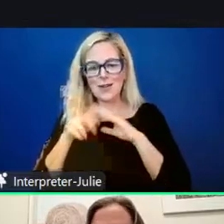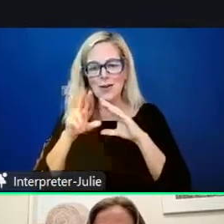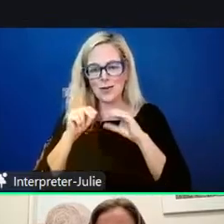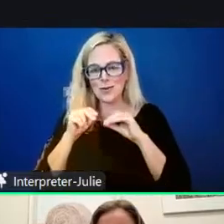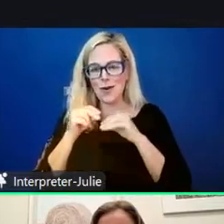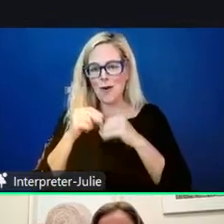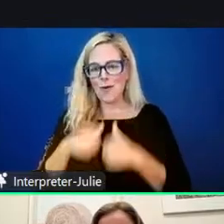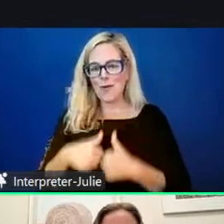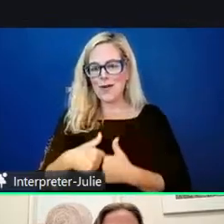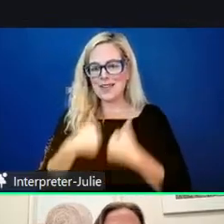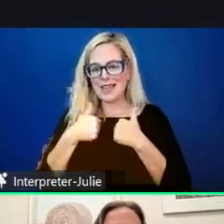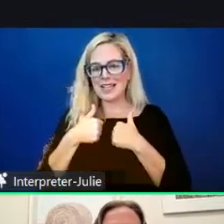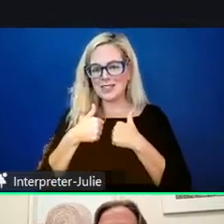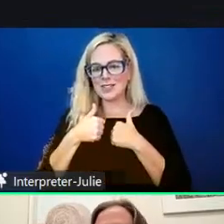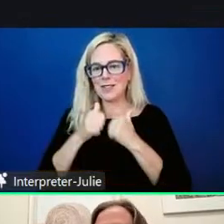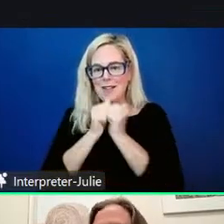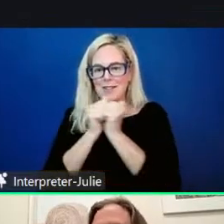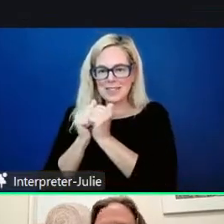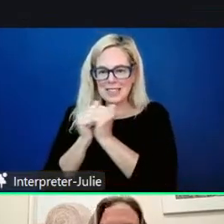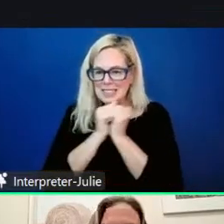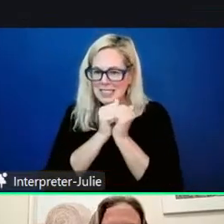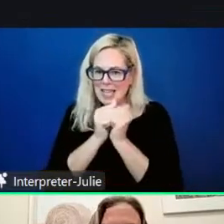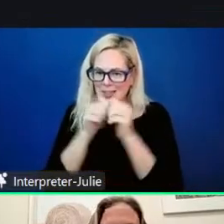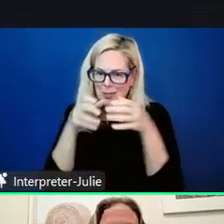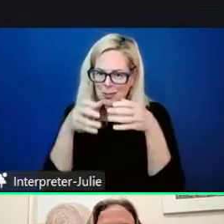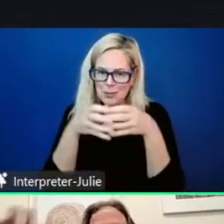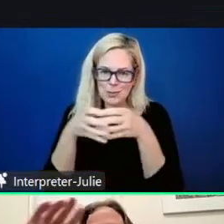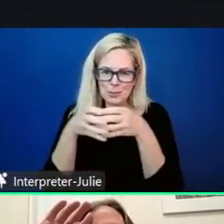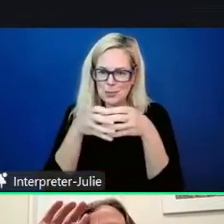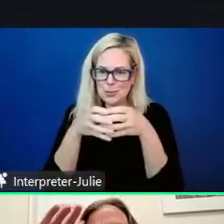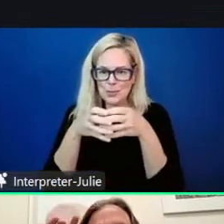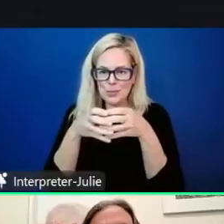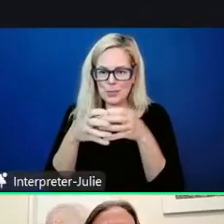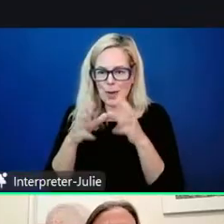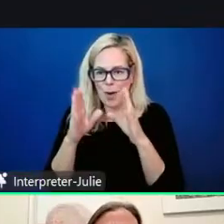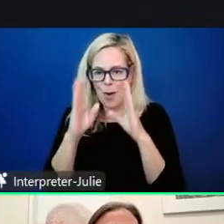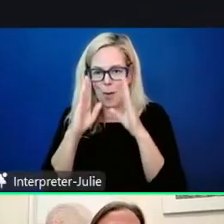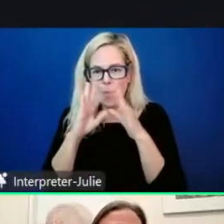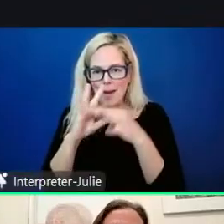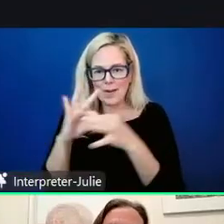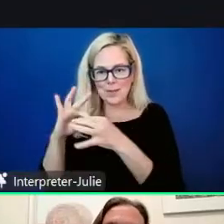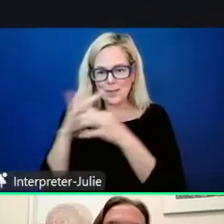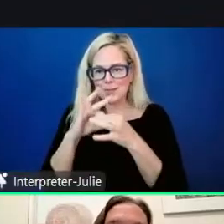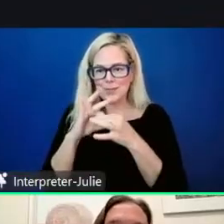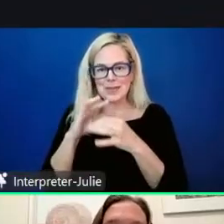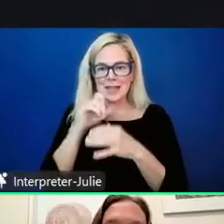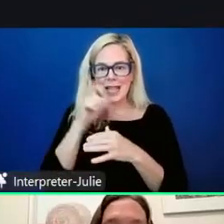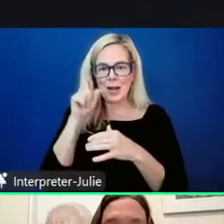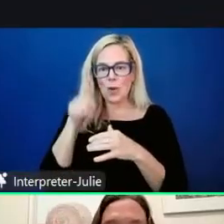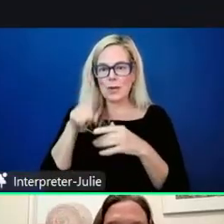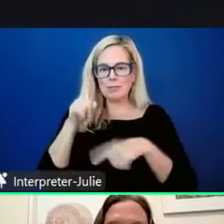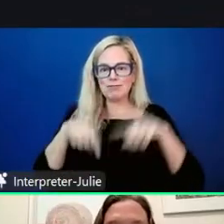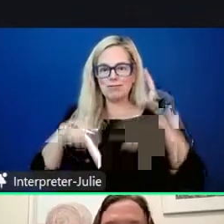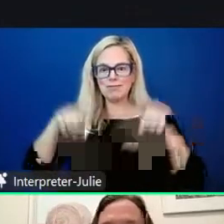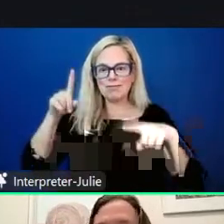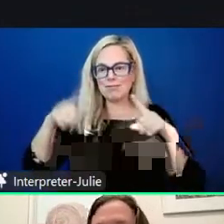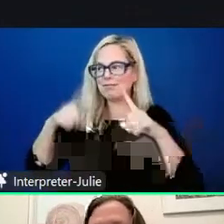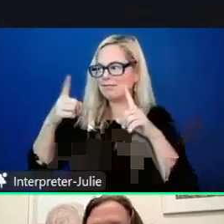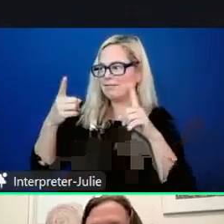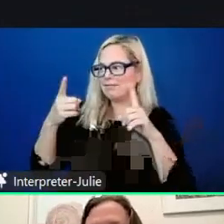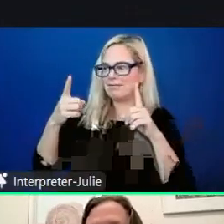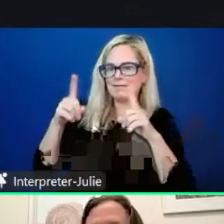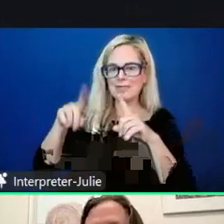together, distinct, aware, and connected. They don't need every creature around them to share their stripes